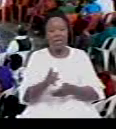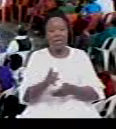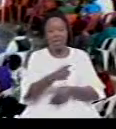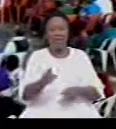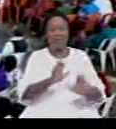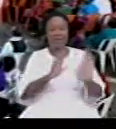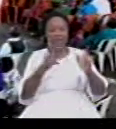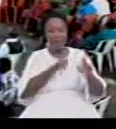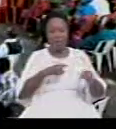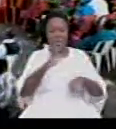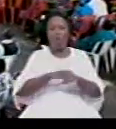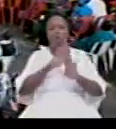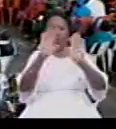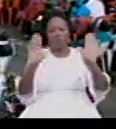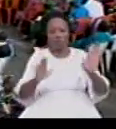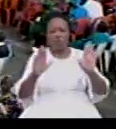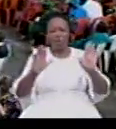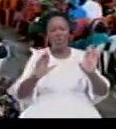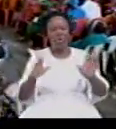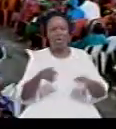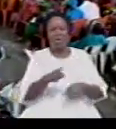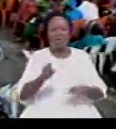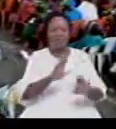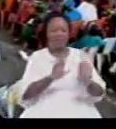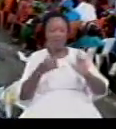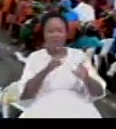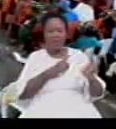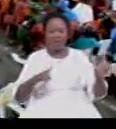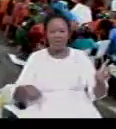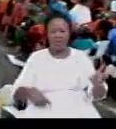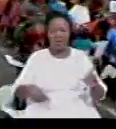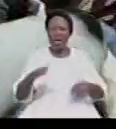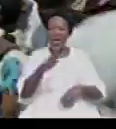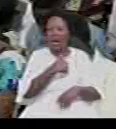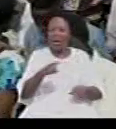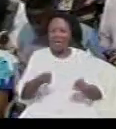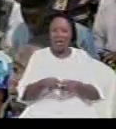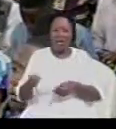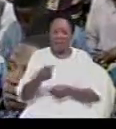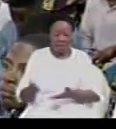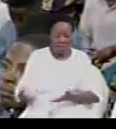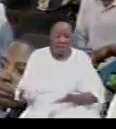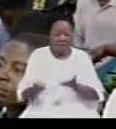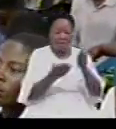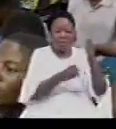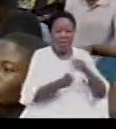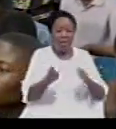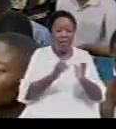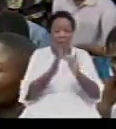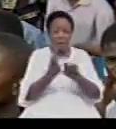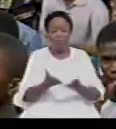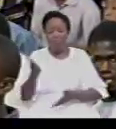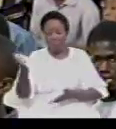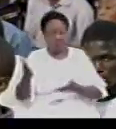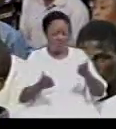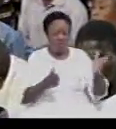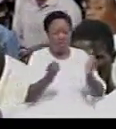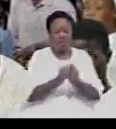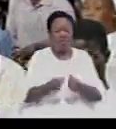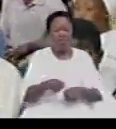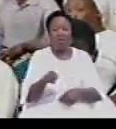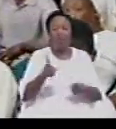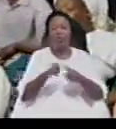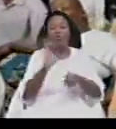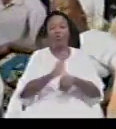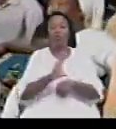Sundays, they fear the Lord. As they carry their Bibles along with them, they fear the